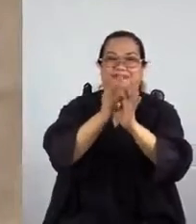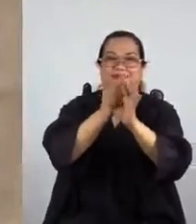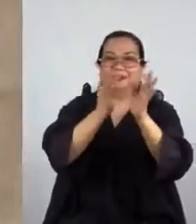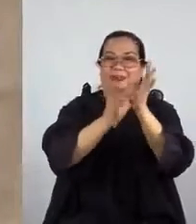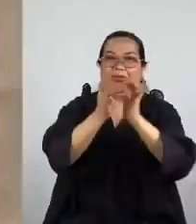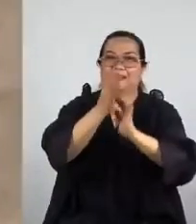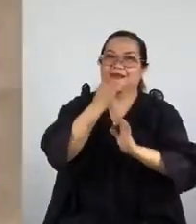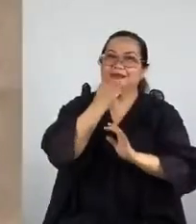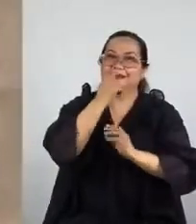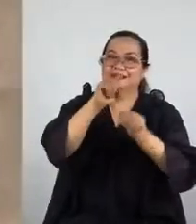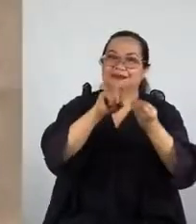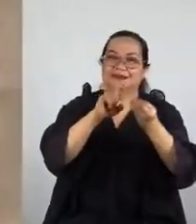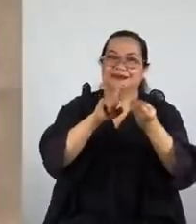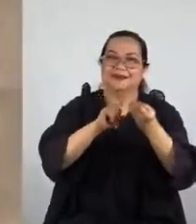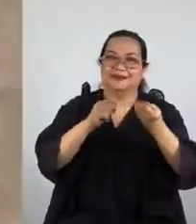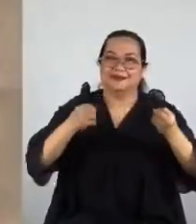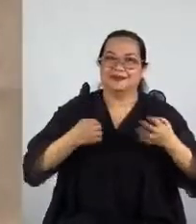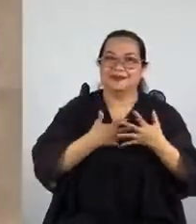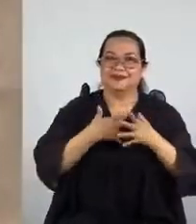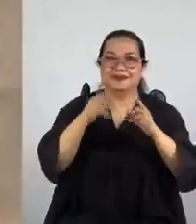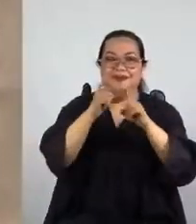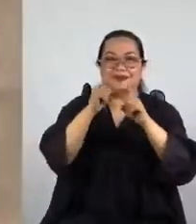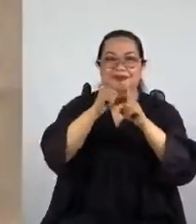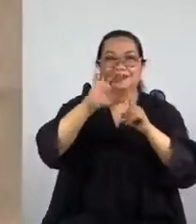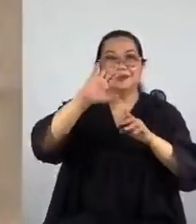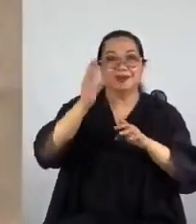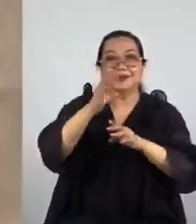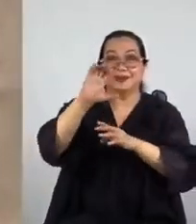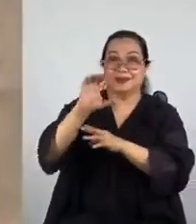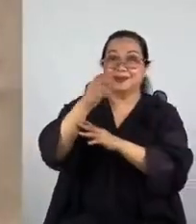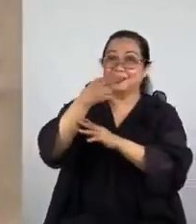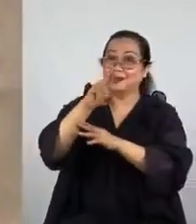did not speak stirring words as churches did.